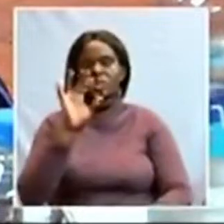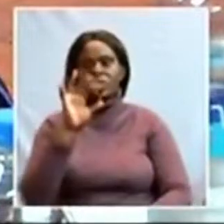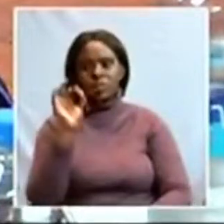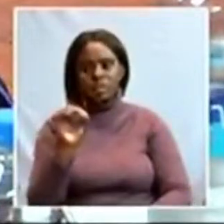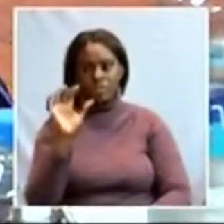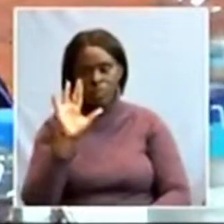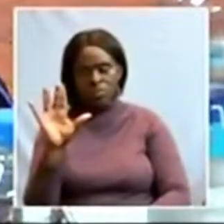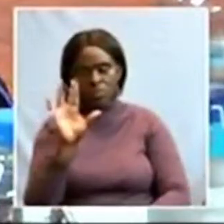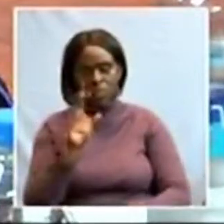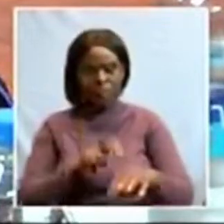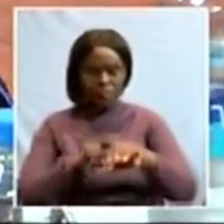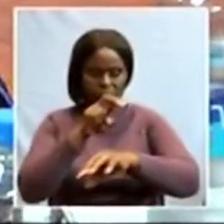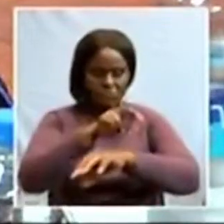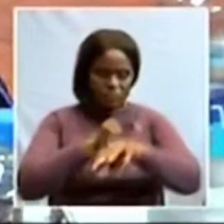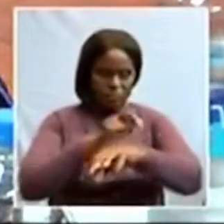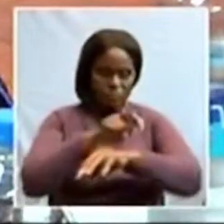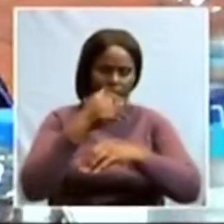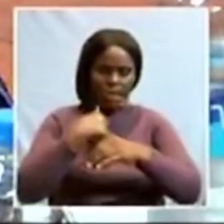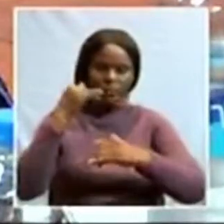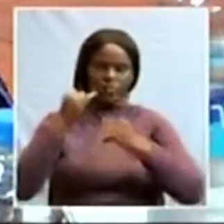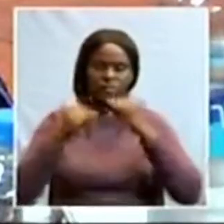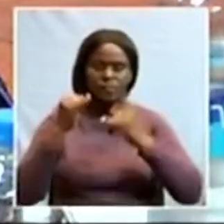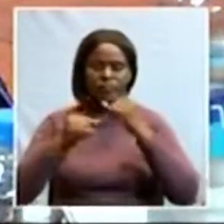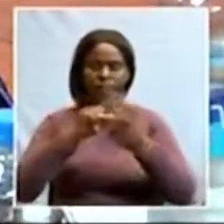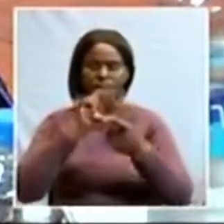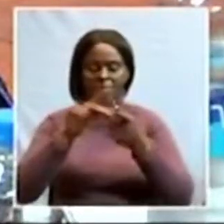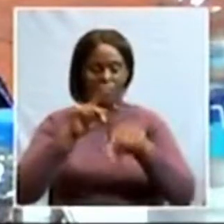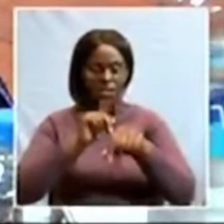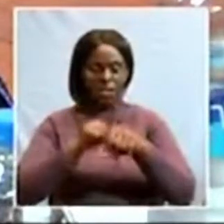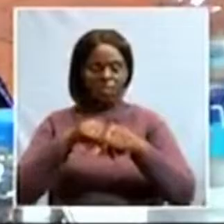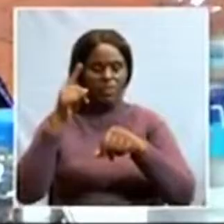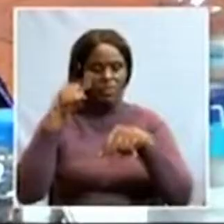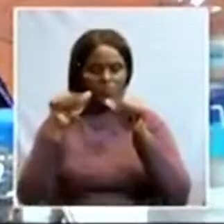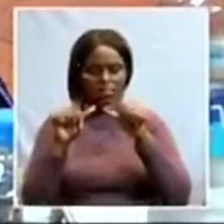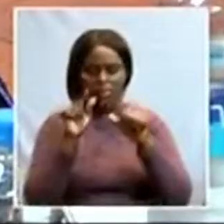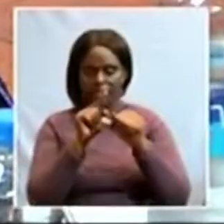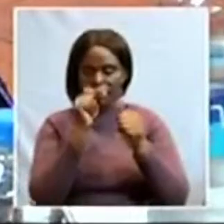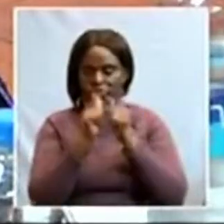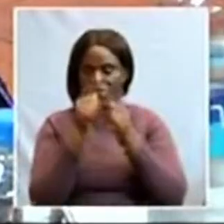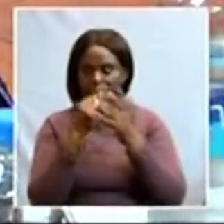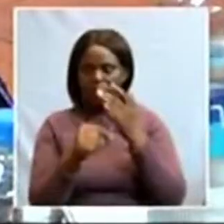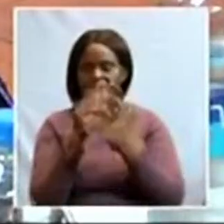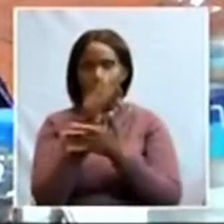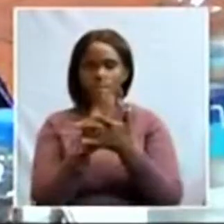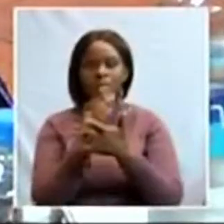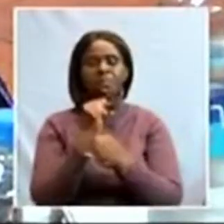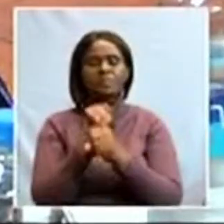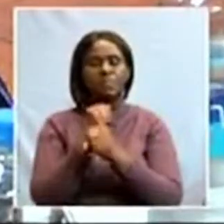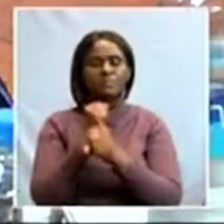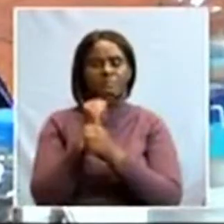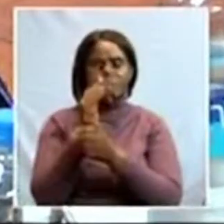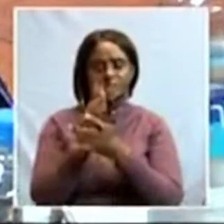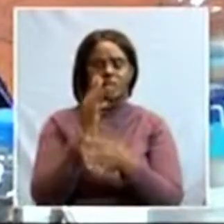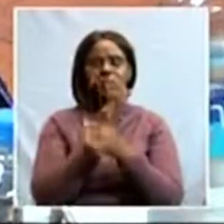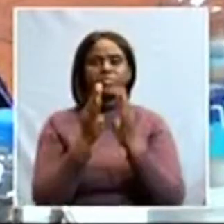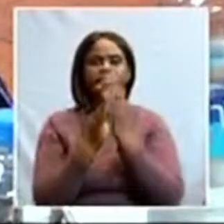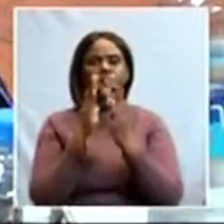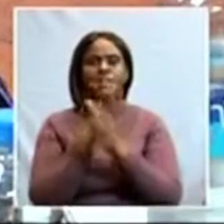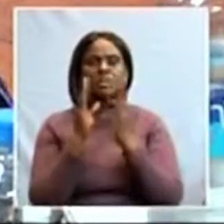earth embankment had been completed at the time of audit. This was due to some ongoing works by some